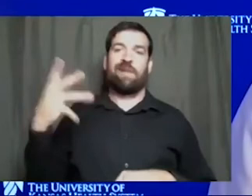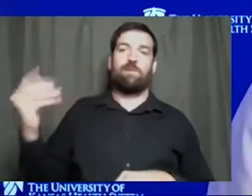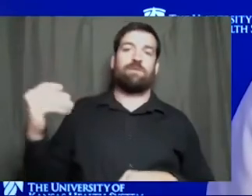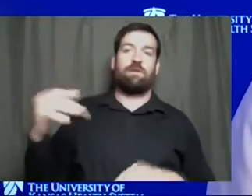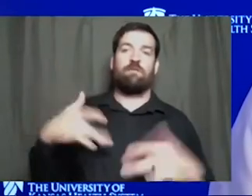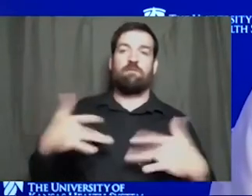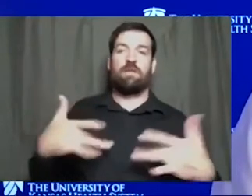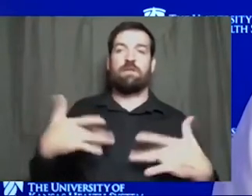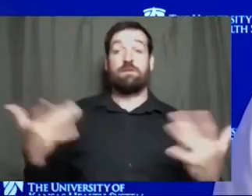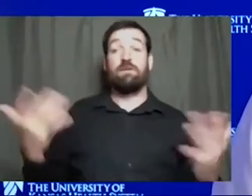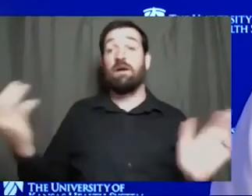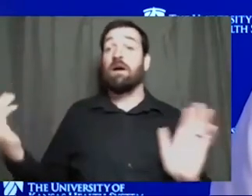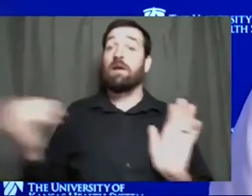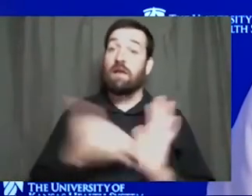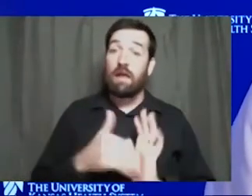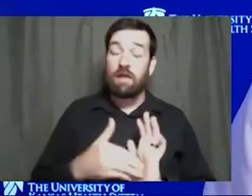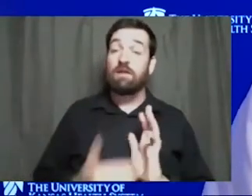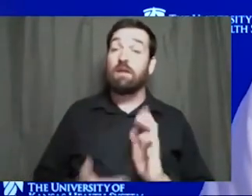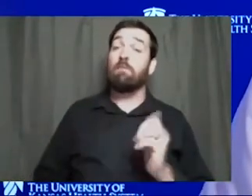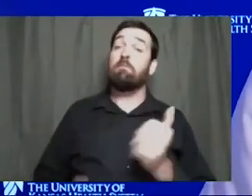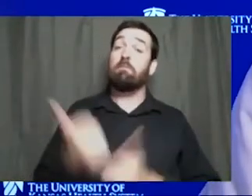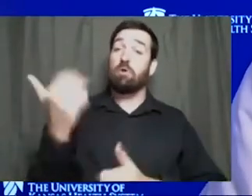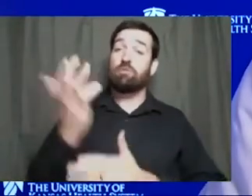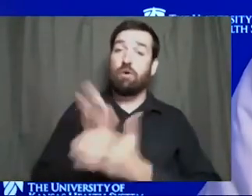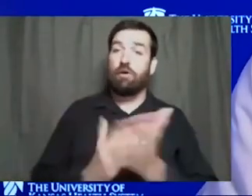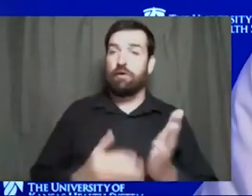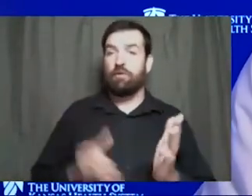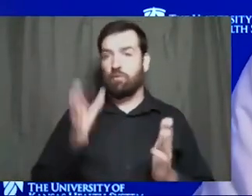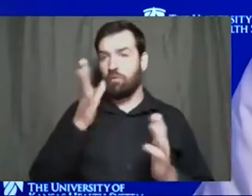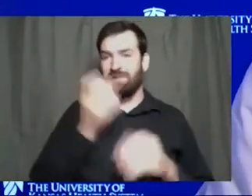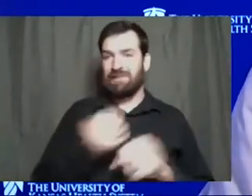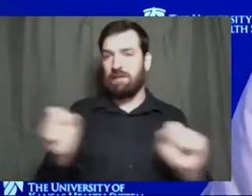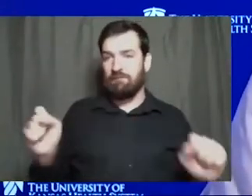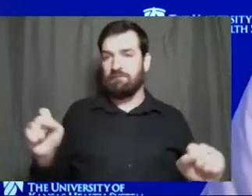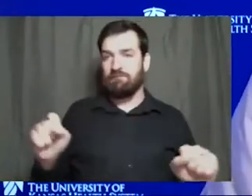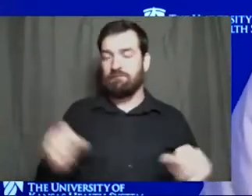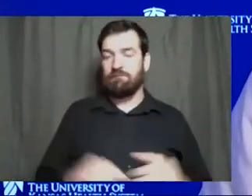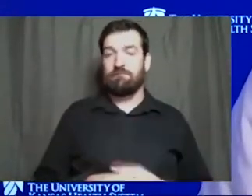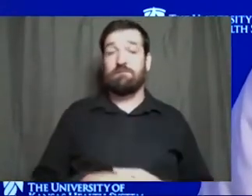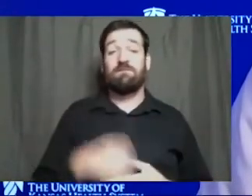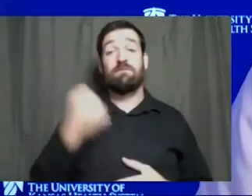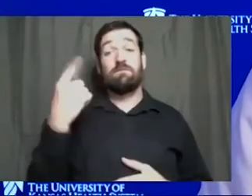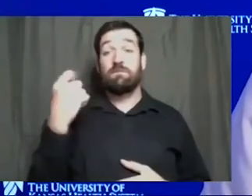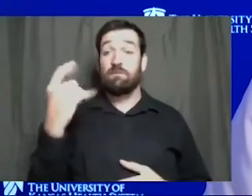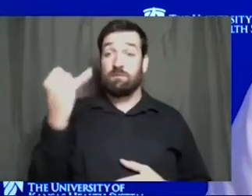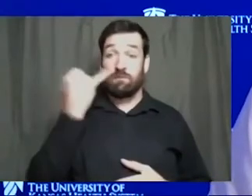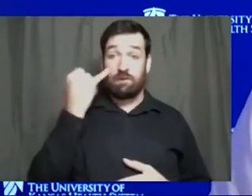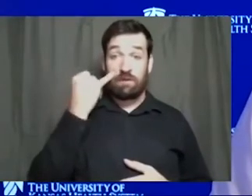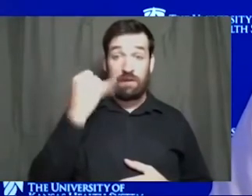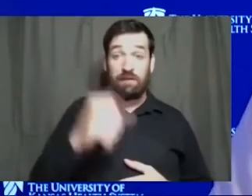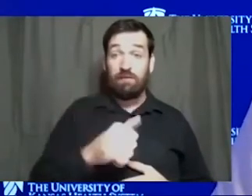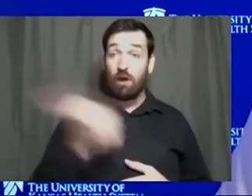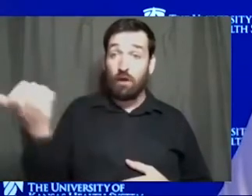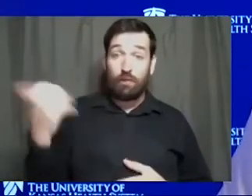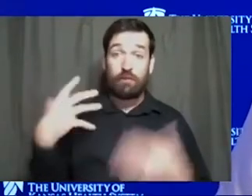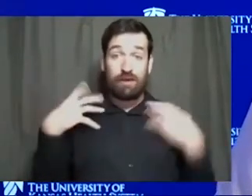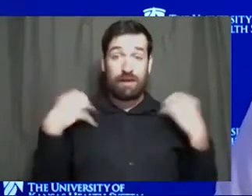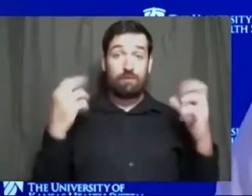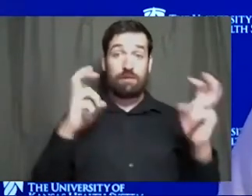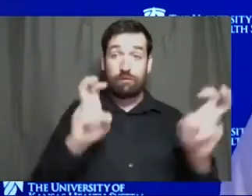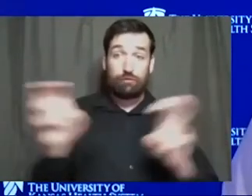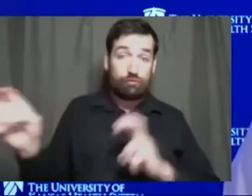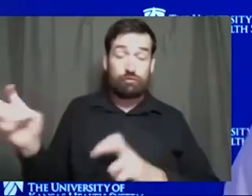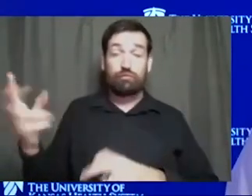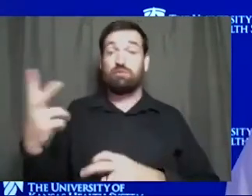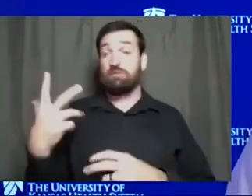again, I think for the most part, it's going to be safe for more people. Now, if you have other comorbid conditions, even if you're vaccinated, at that point, you